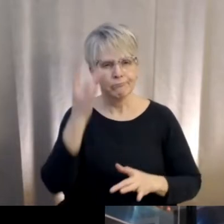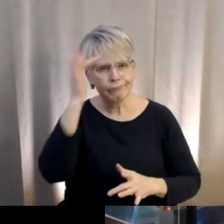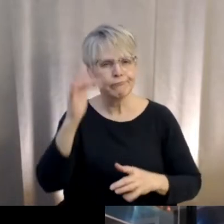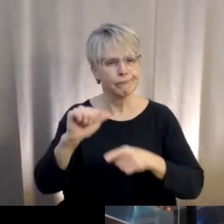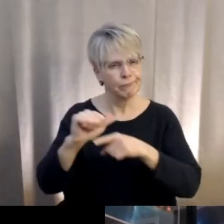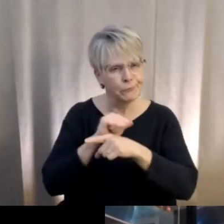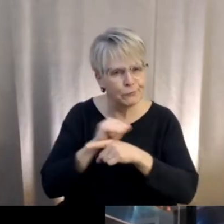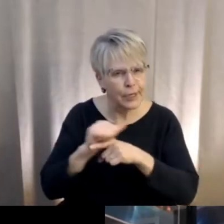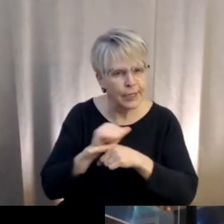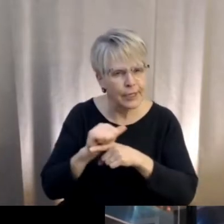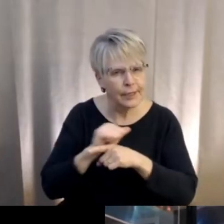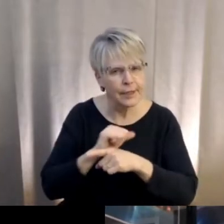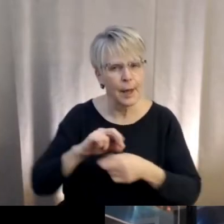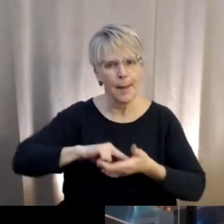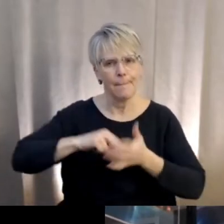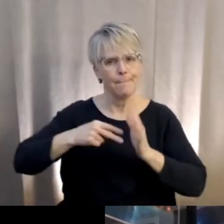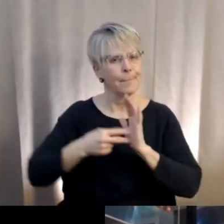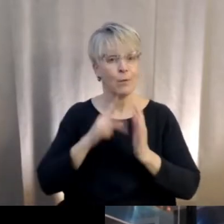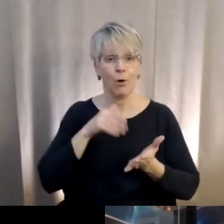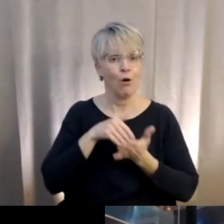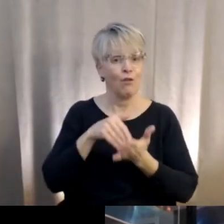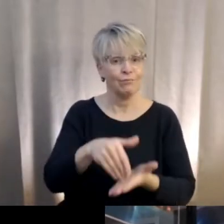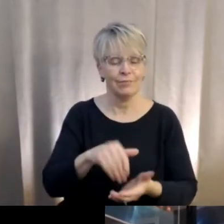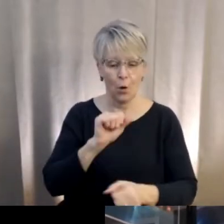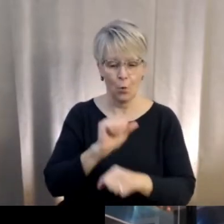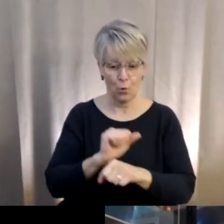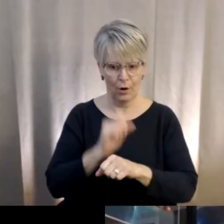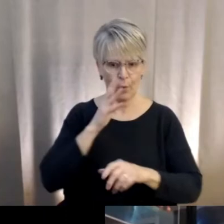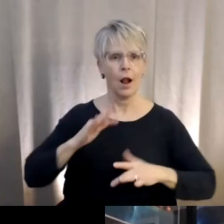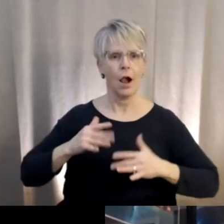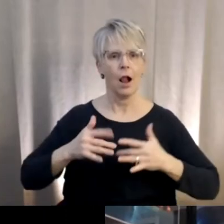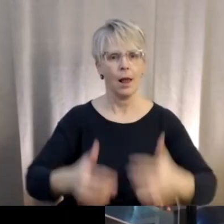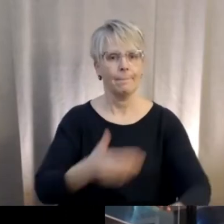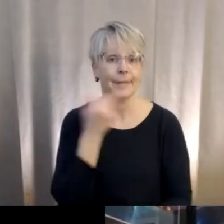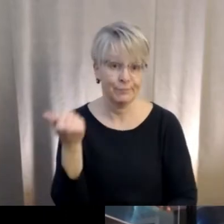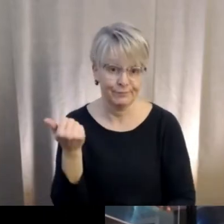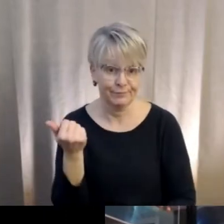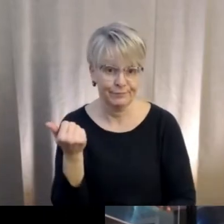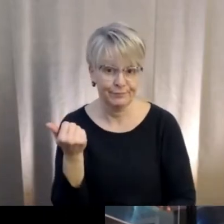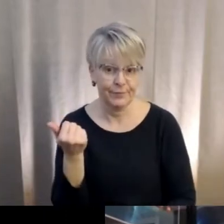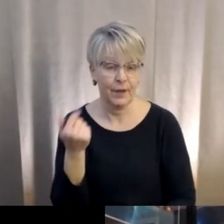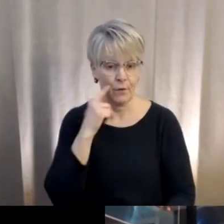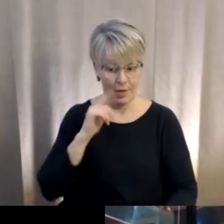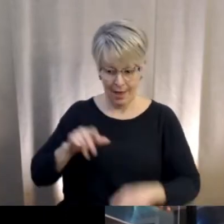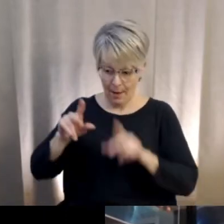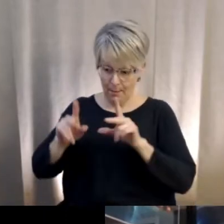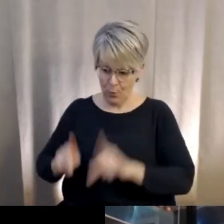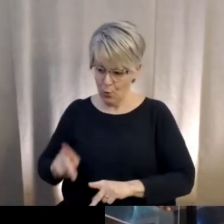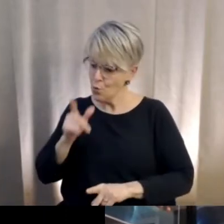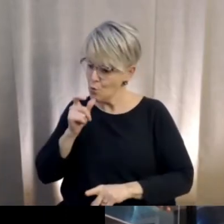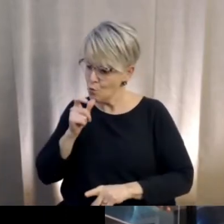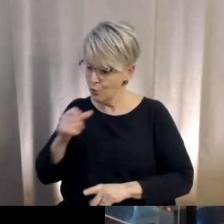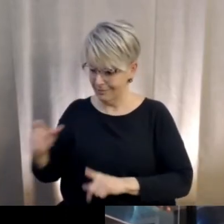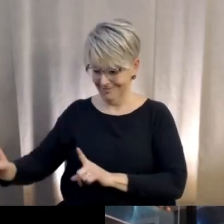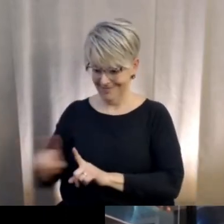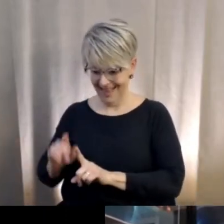to actually make often cases the workplace more productive, especially for their recipient, their handler, their team